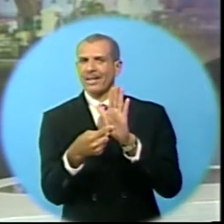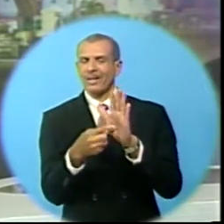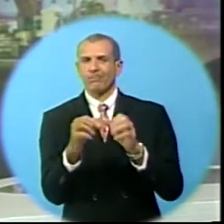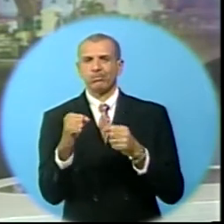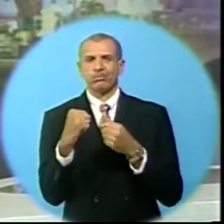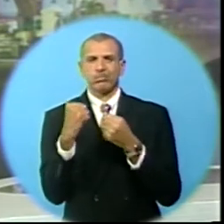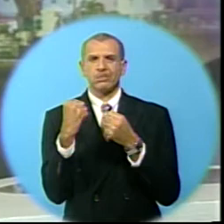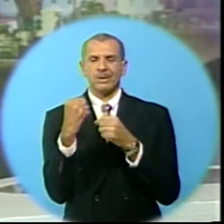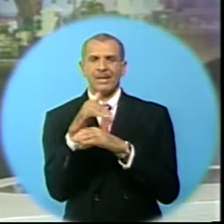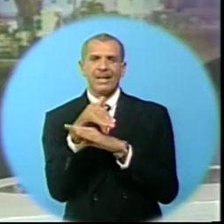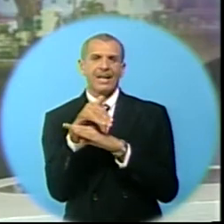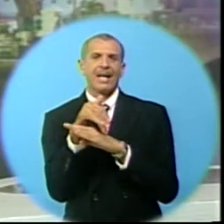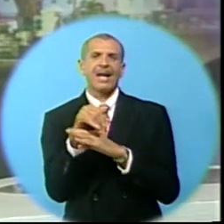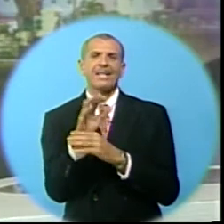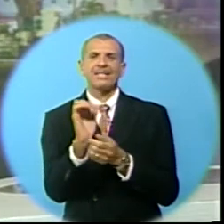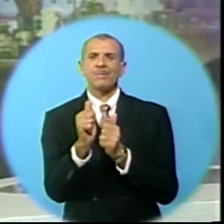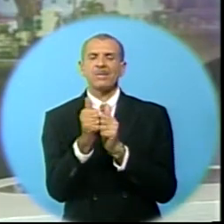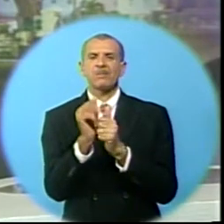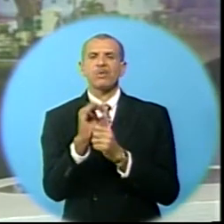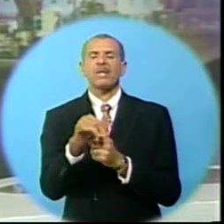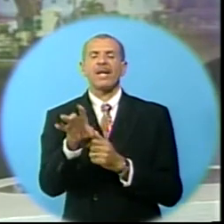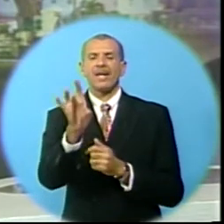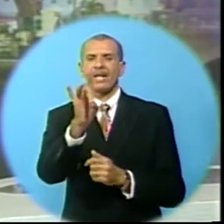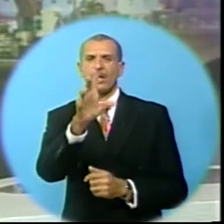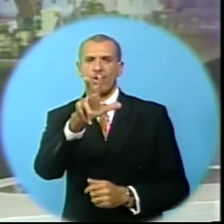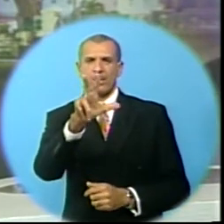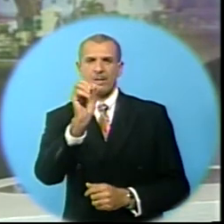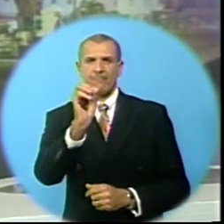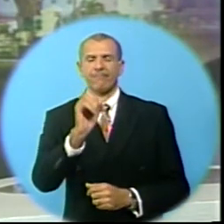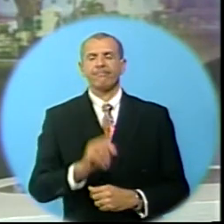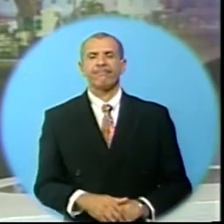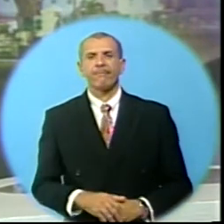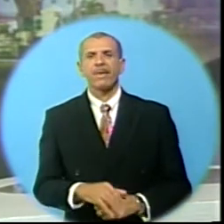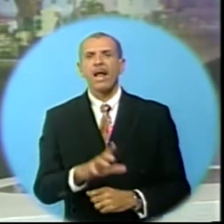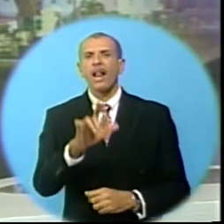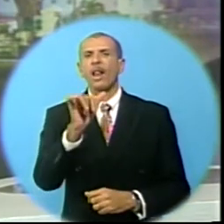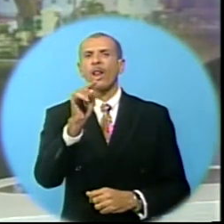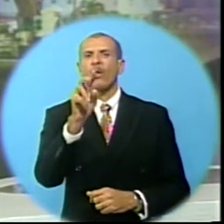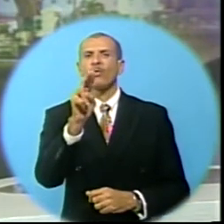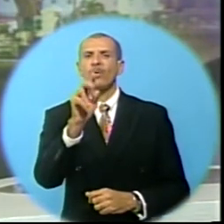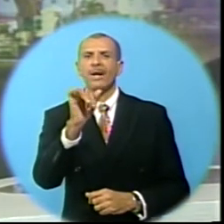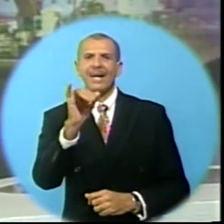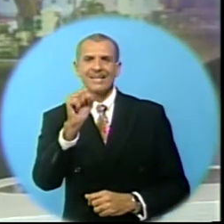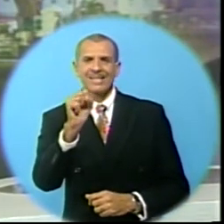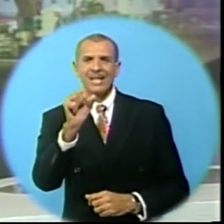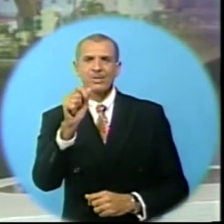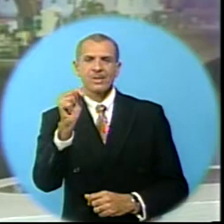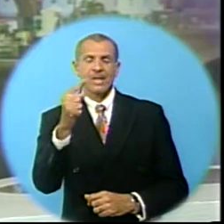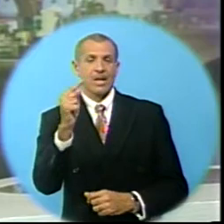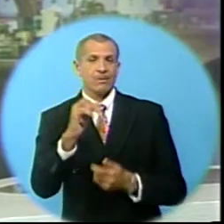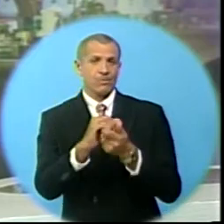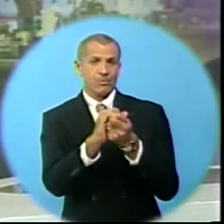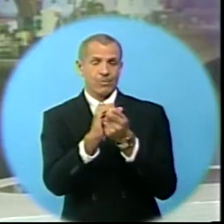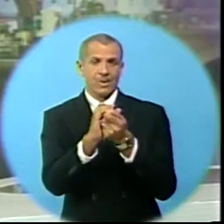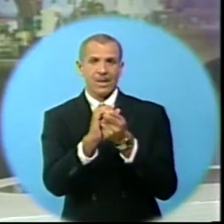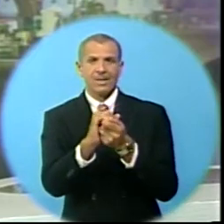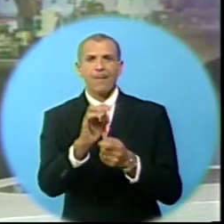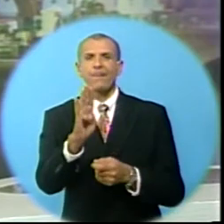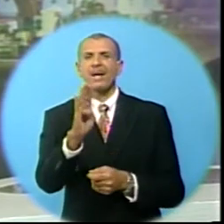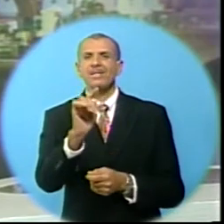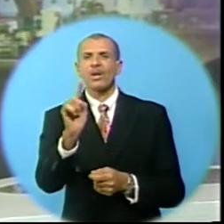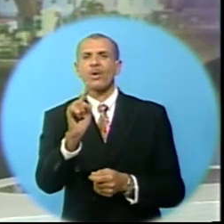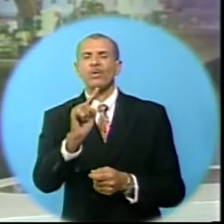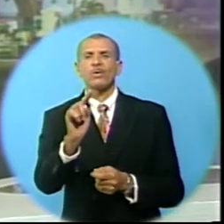later tonight during CBC Sports at 8:30. Meanwhile, Luis Suarez got the winner as Barcelona scored 2 goals in